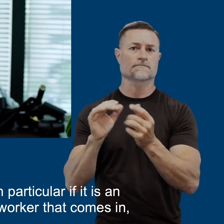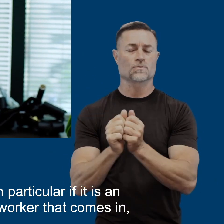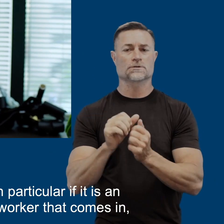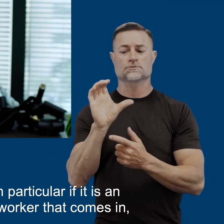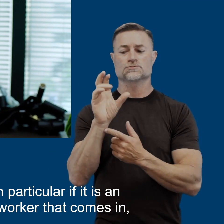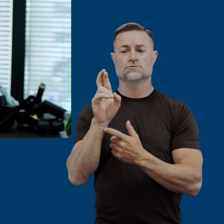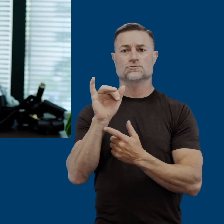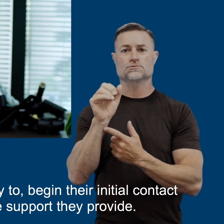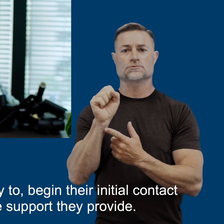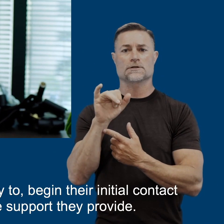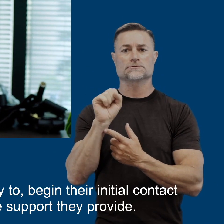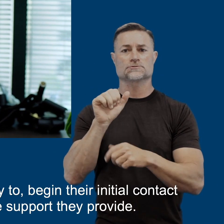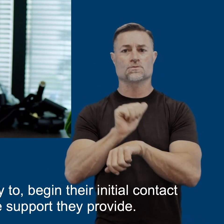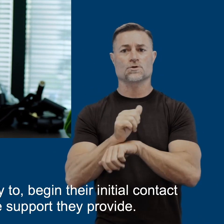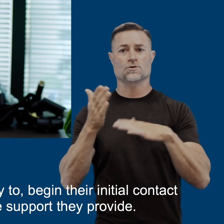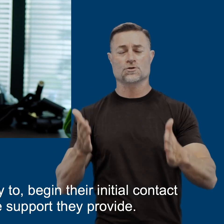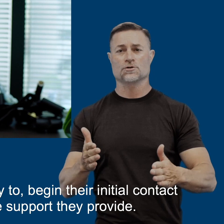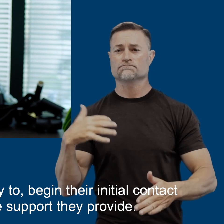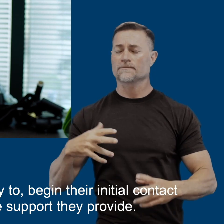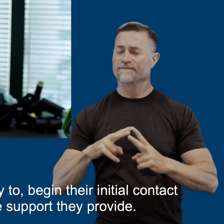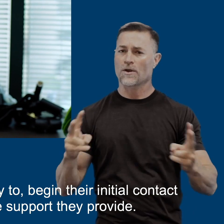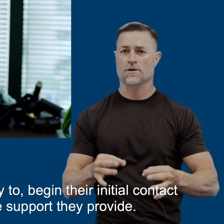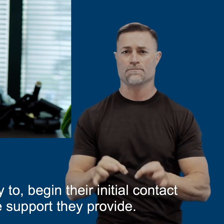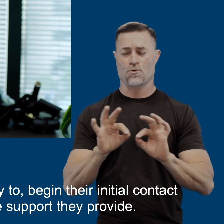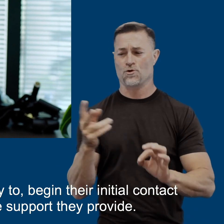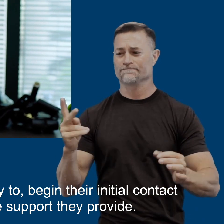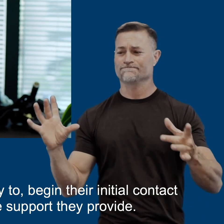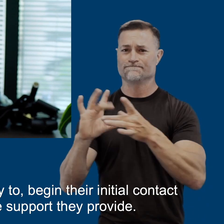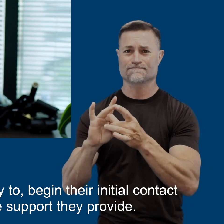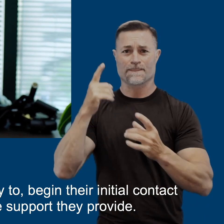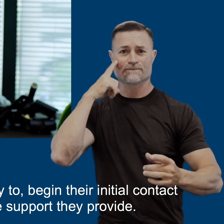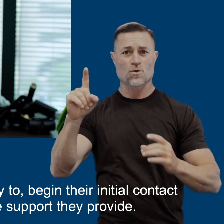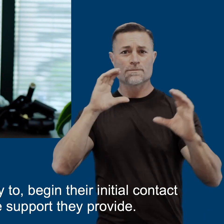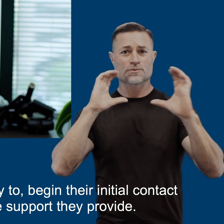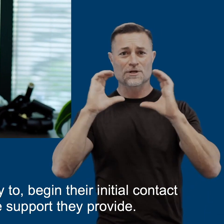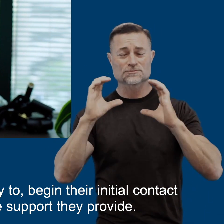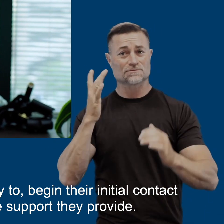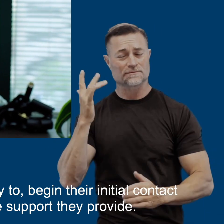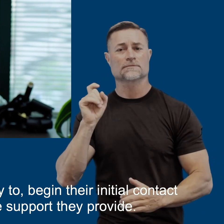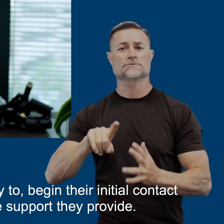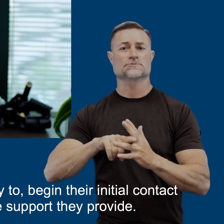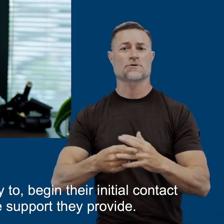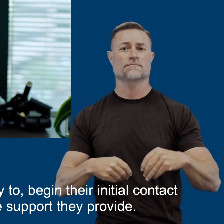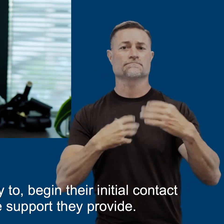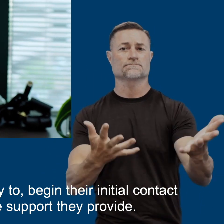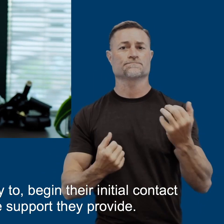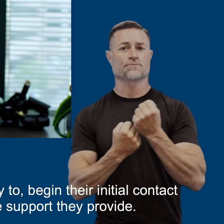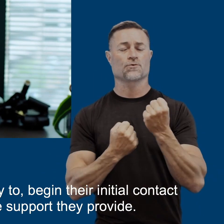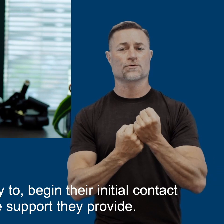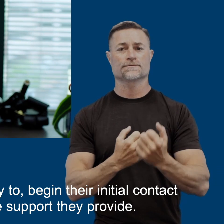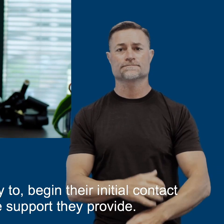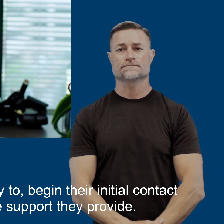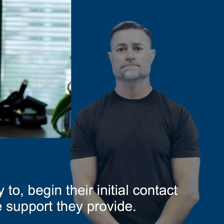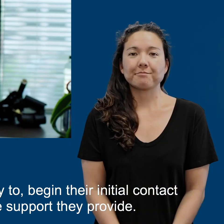that comes in, and that crisis worker is just so key to again, their initial contact with the victim and